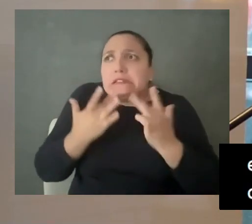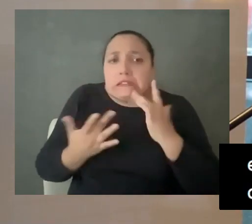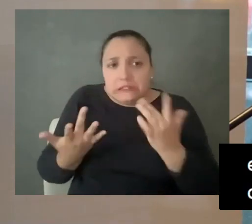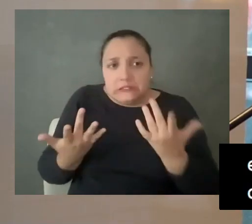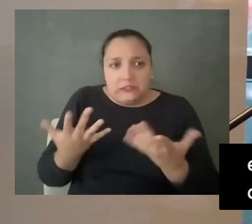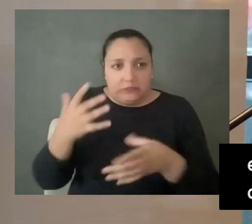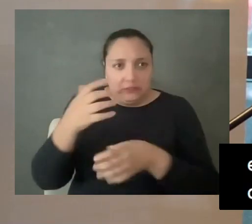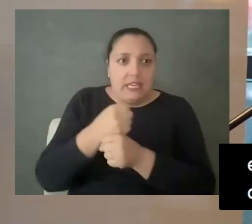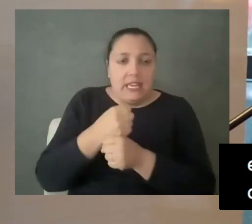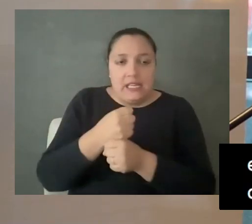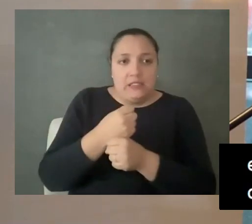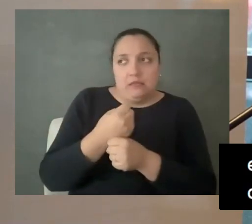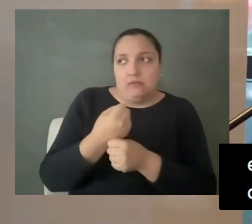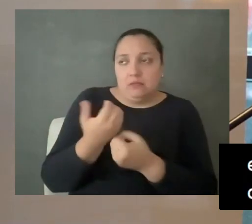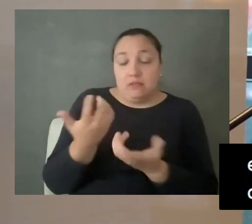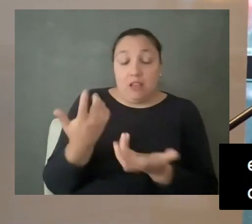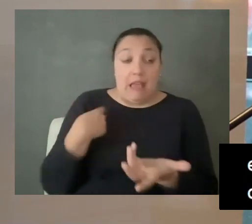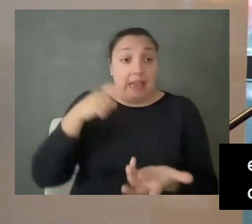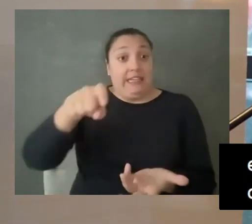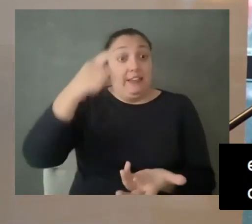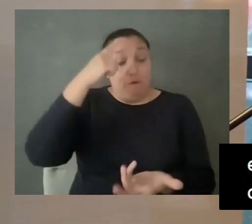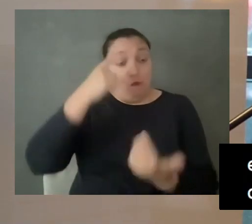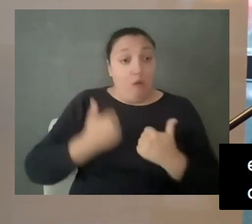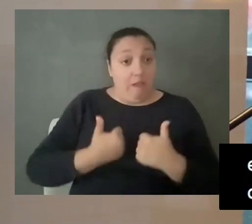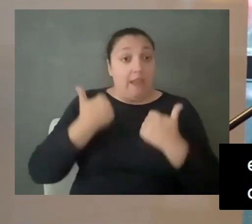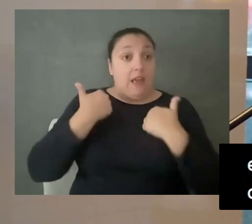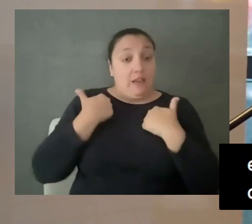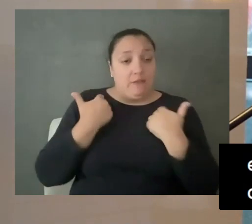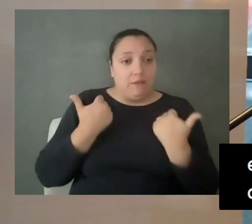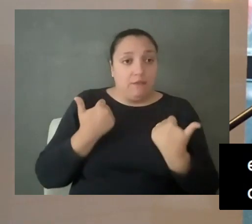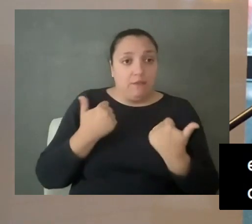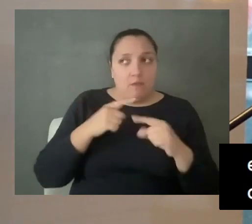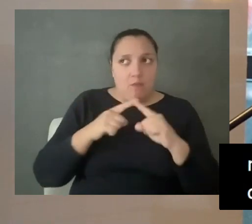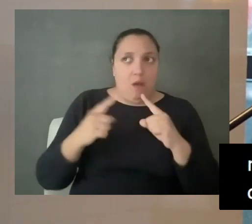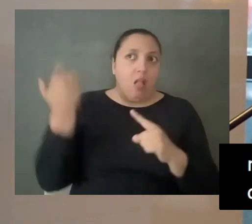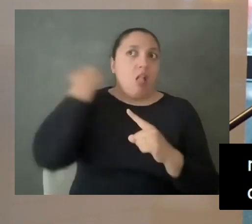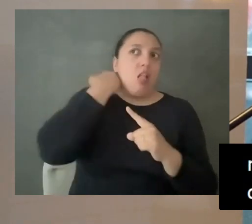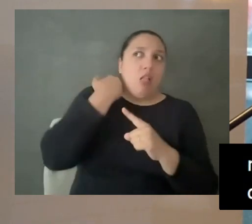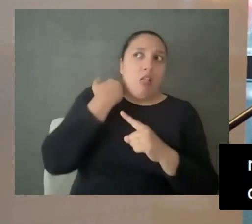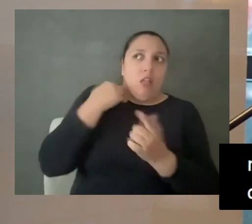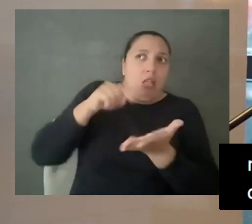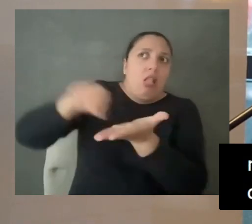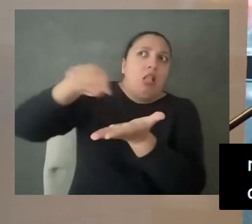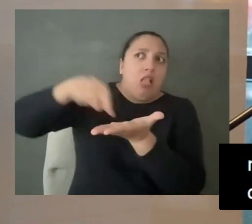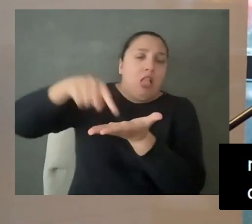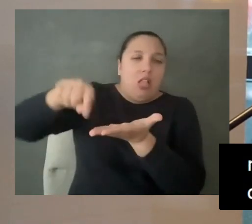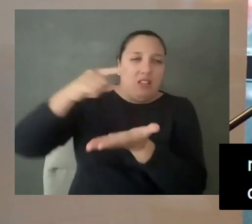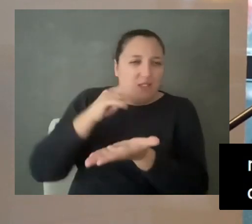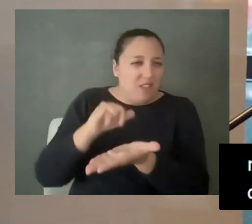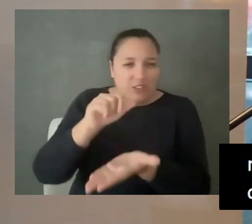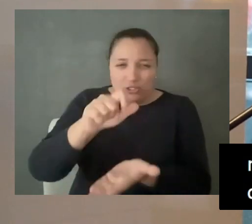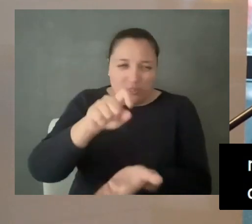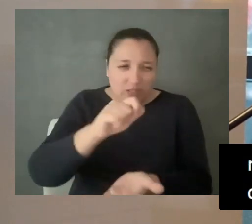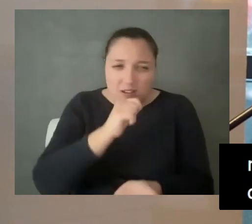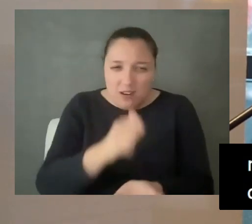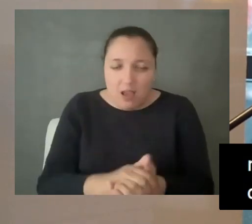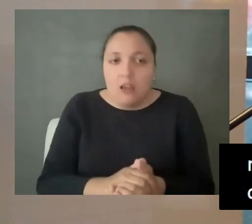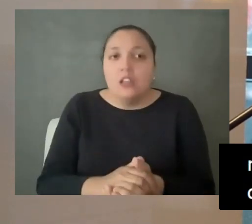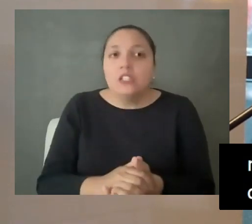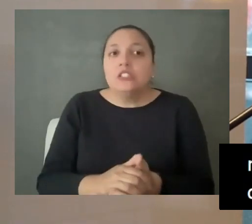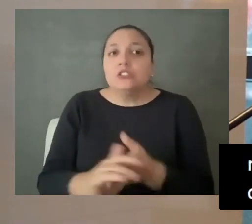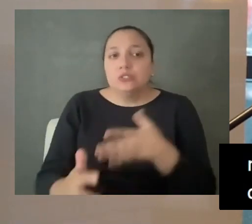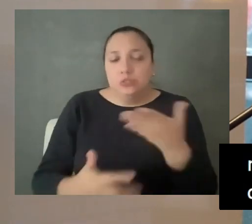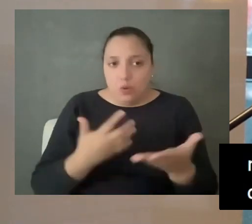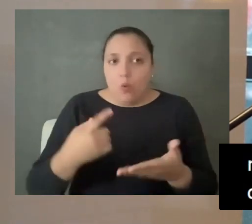integrally, for your life. I think that we're going to need more people providing services. I think we're